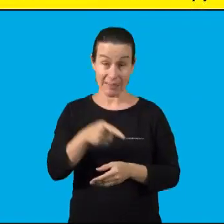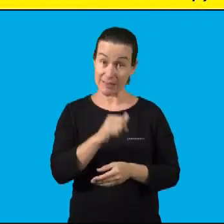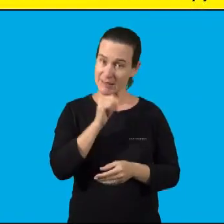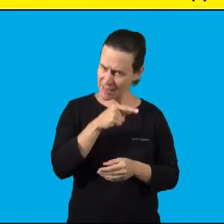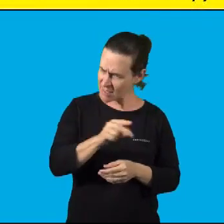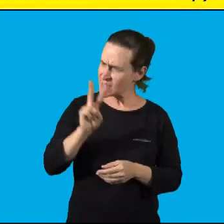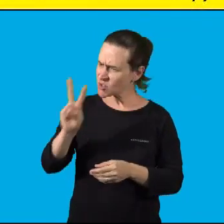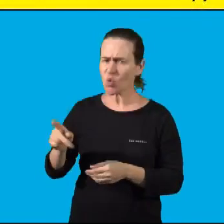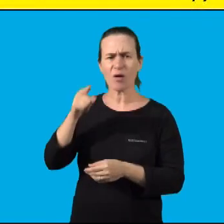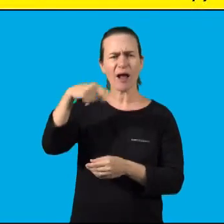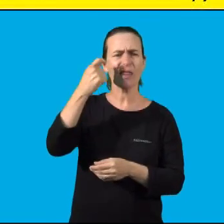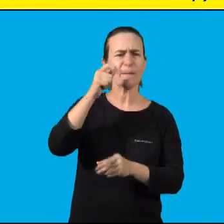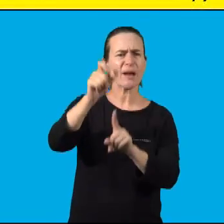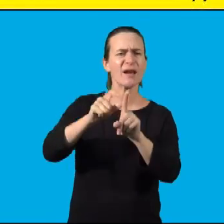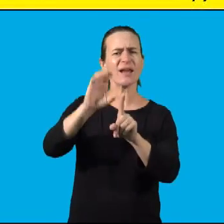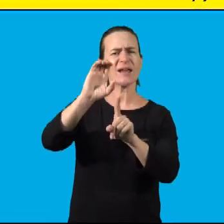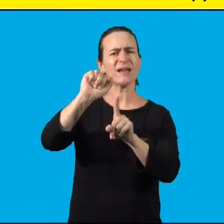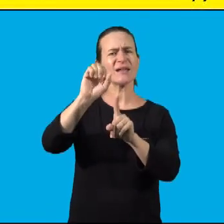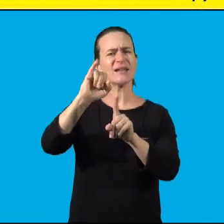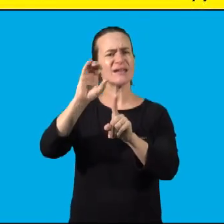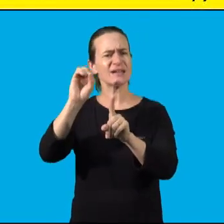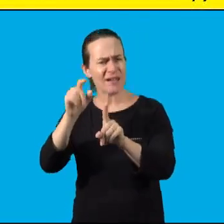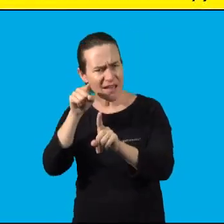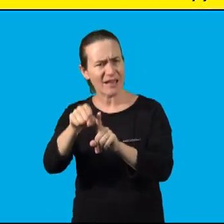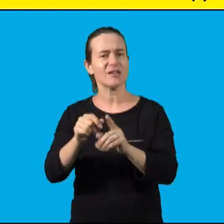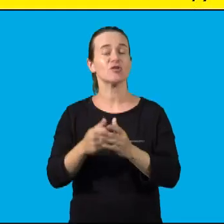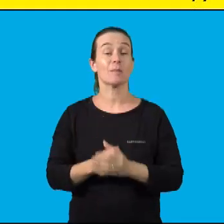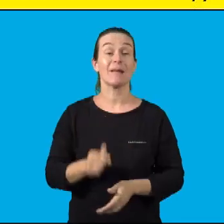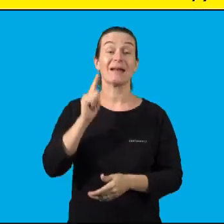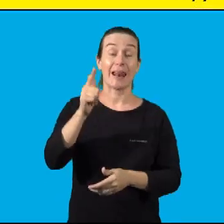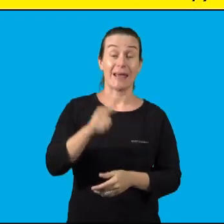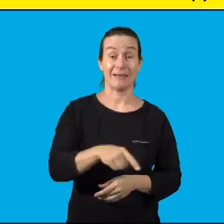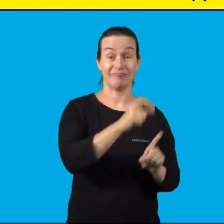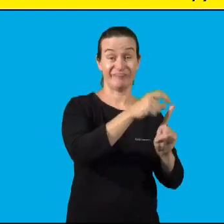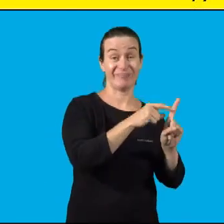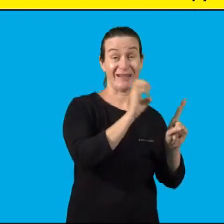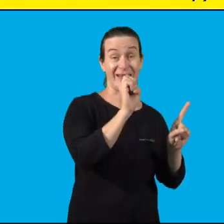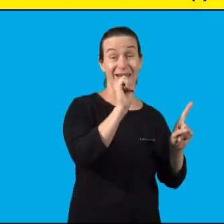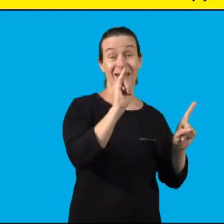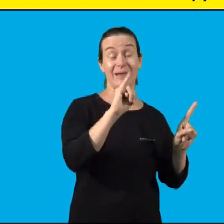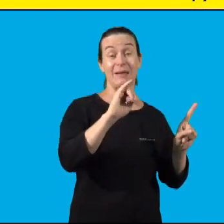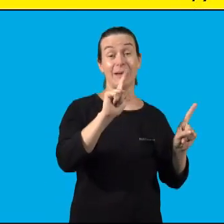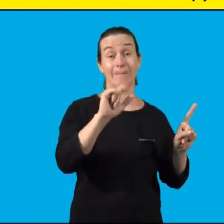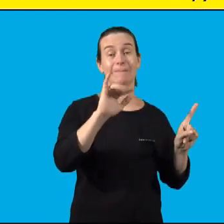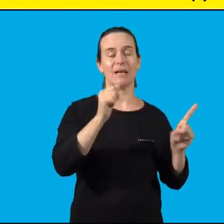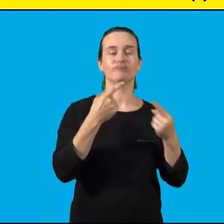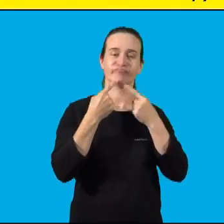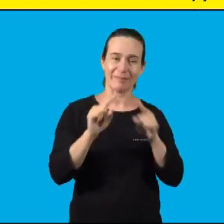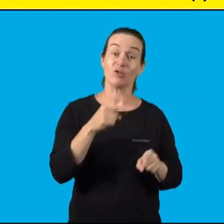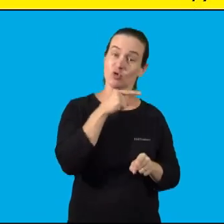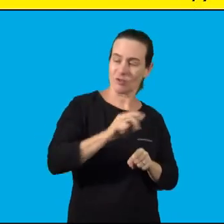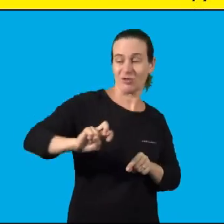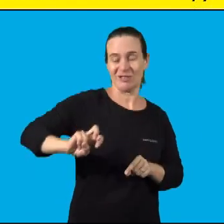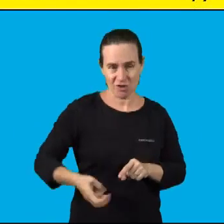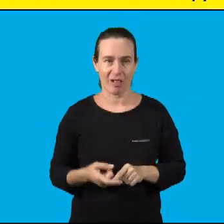when Emilia reveals that she had stolen the handkerchief on Iago's instruction, Othello realizes